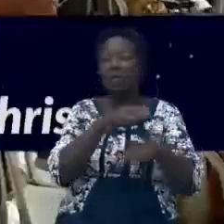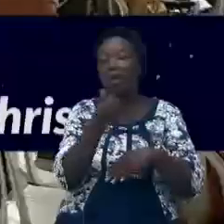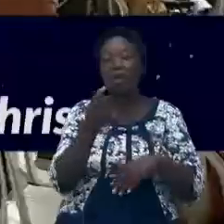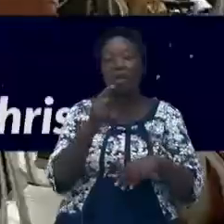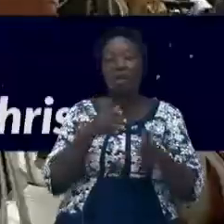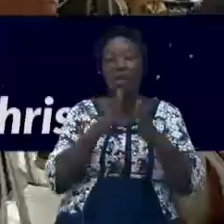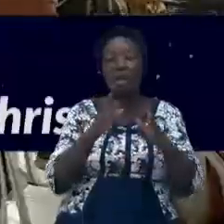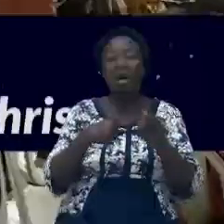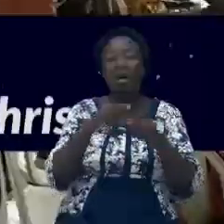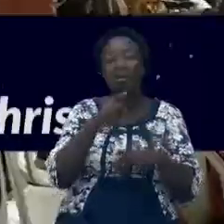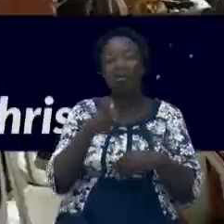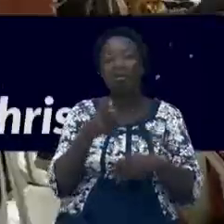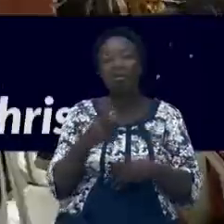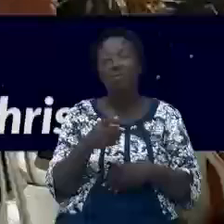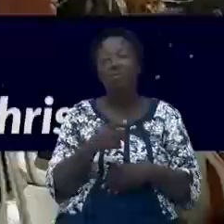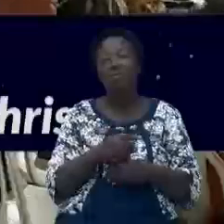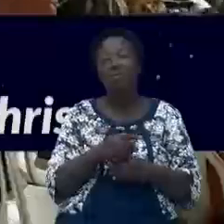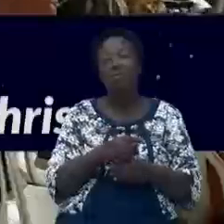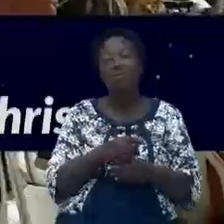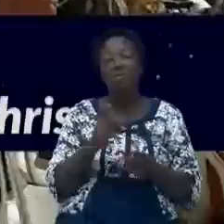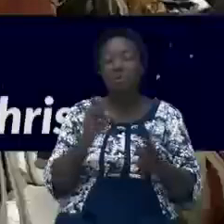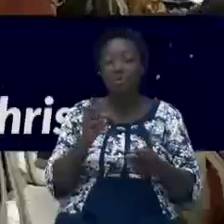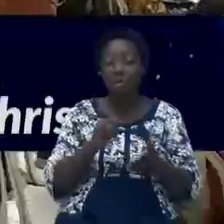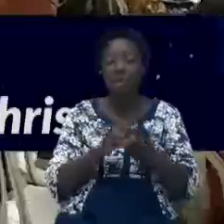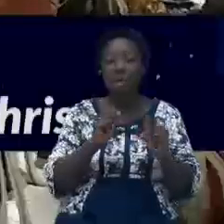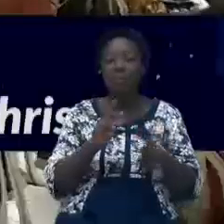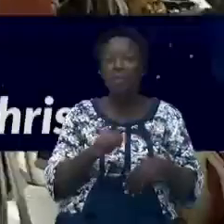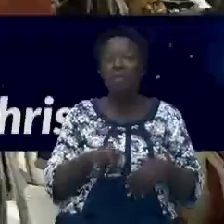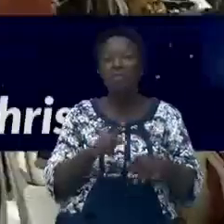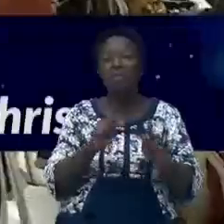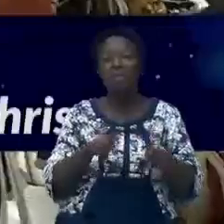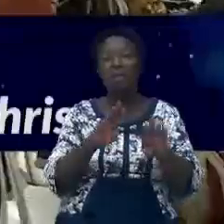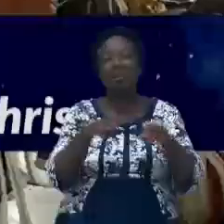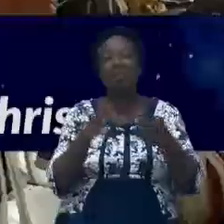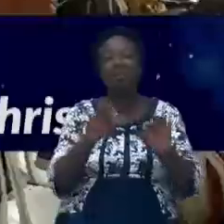there. Get the attention of the counselor nearest to you.